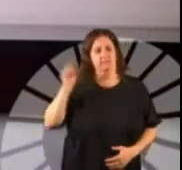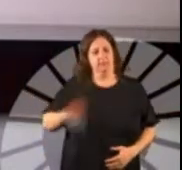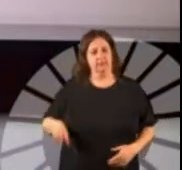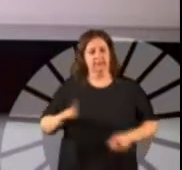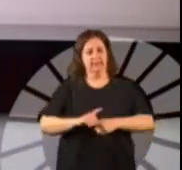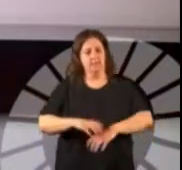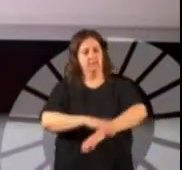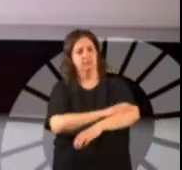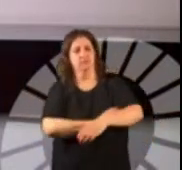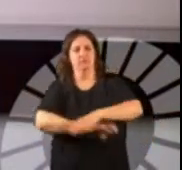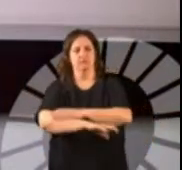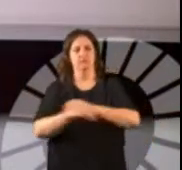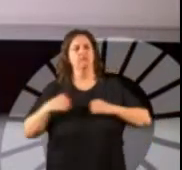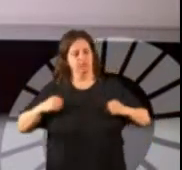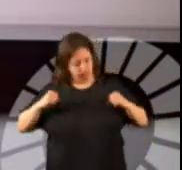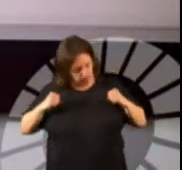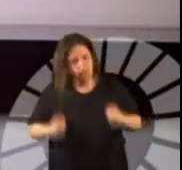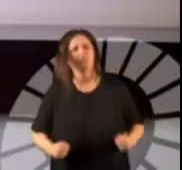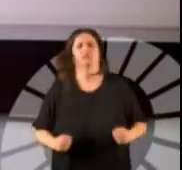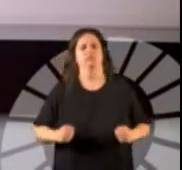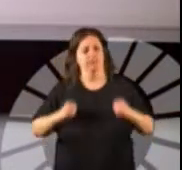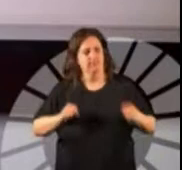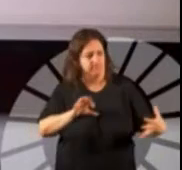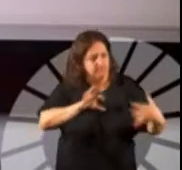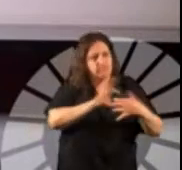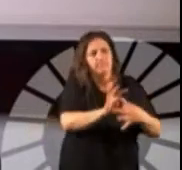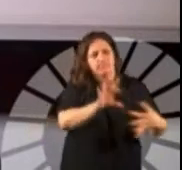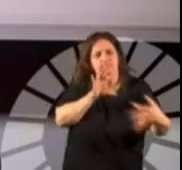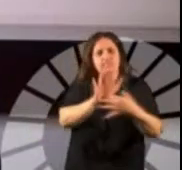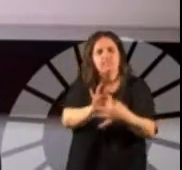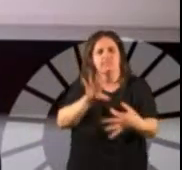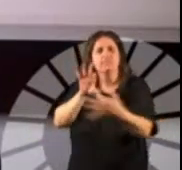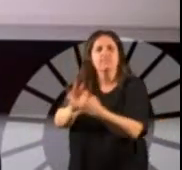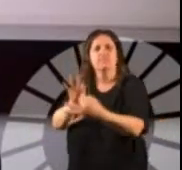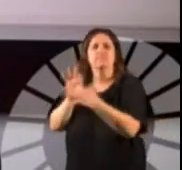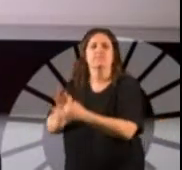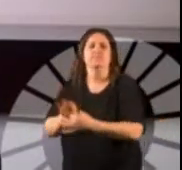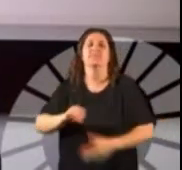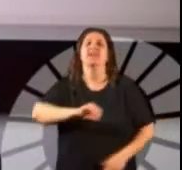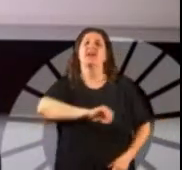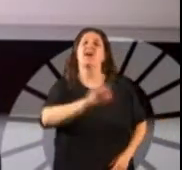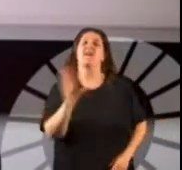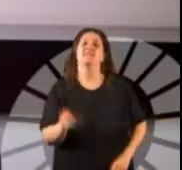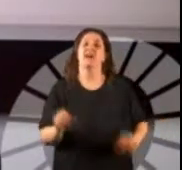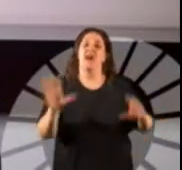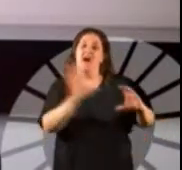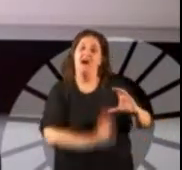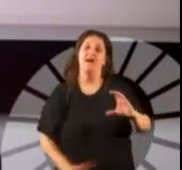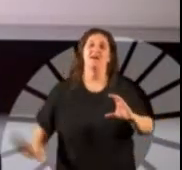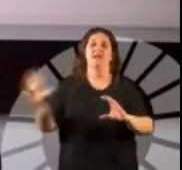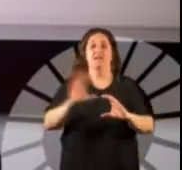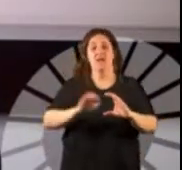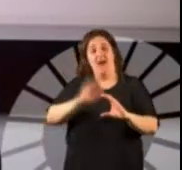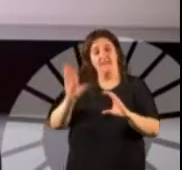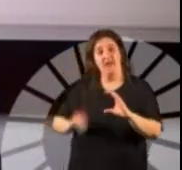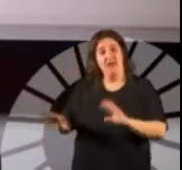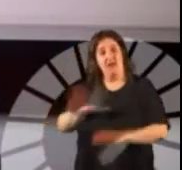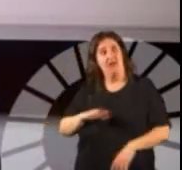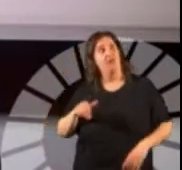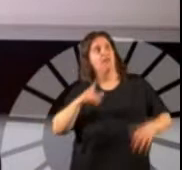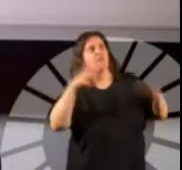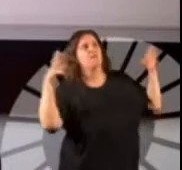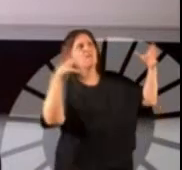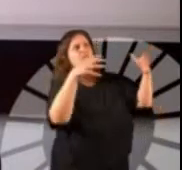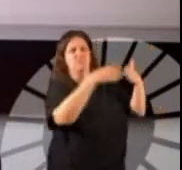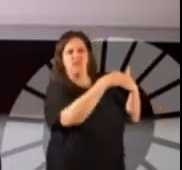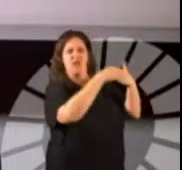hand to co-lead the Action Coalition on Economic Justice and Rights, we stated our